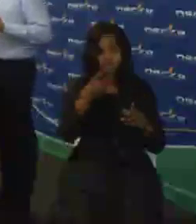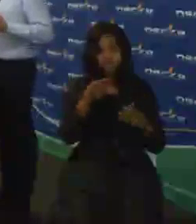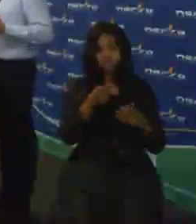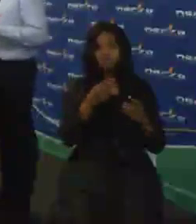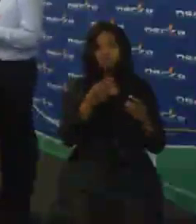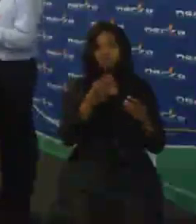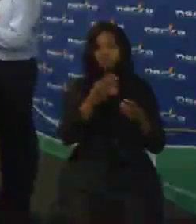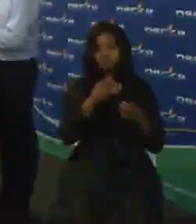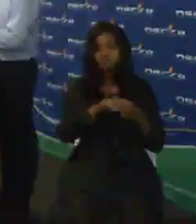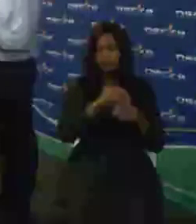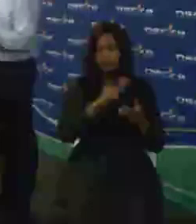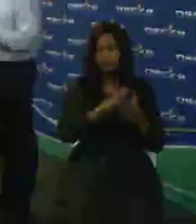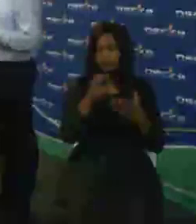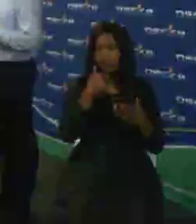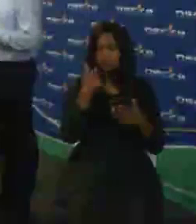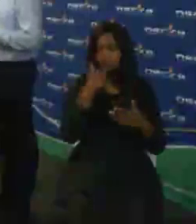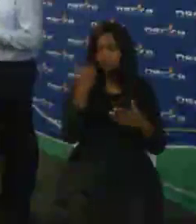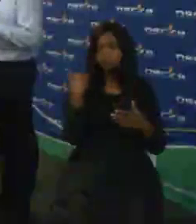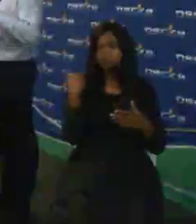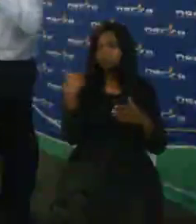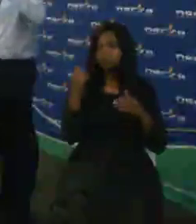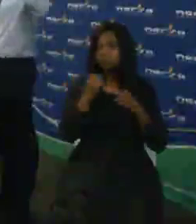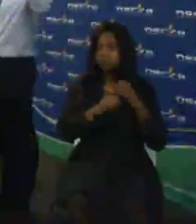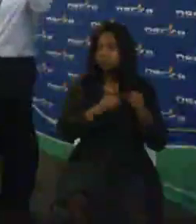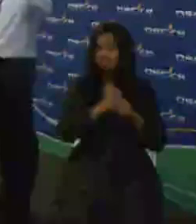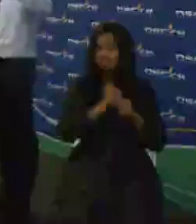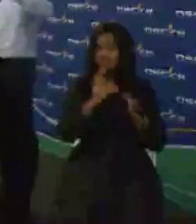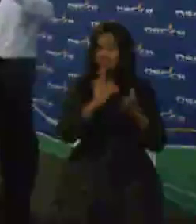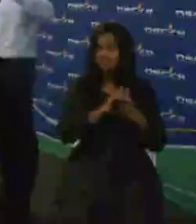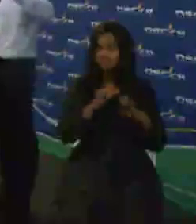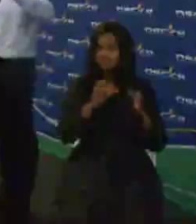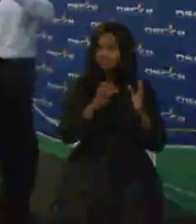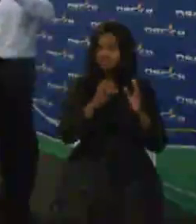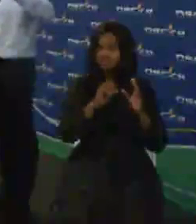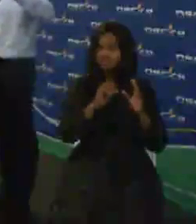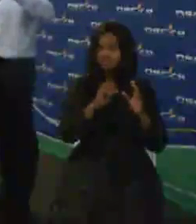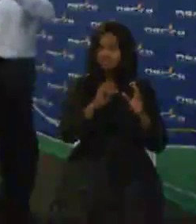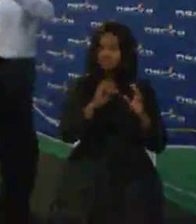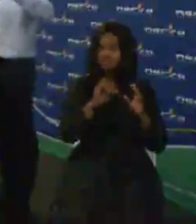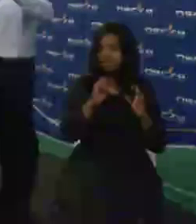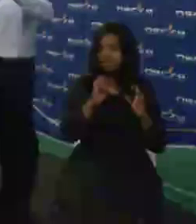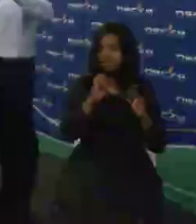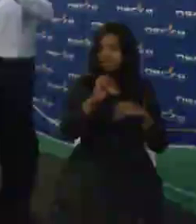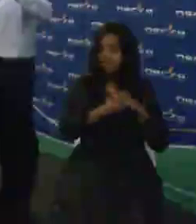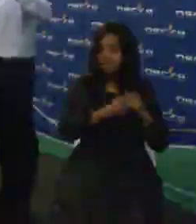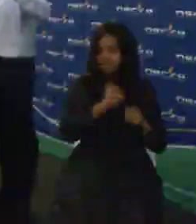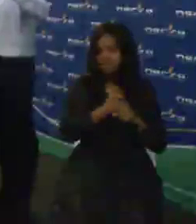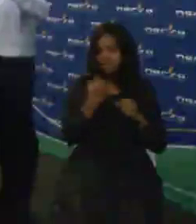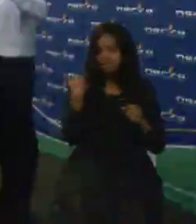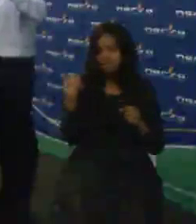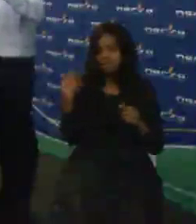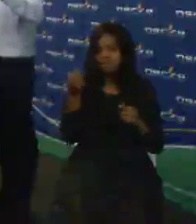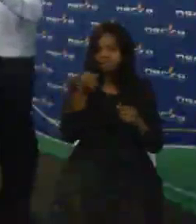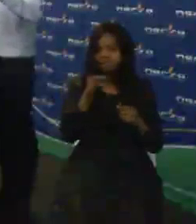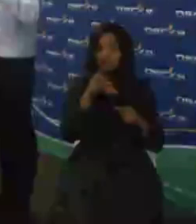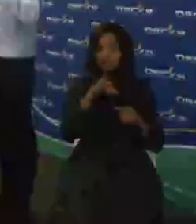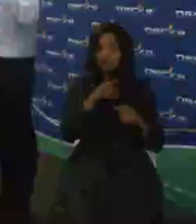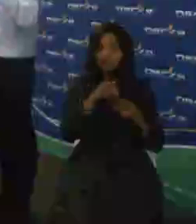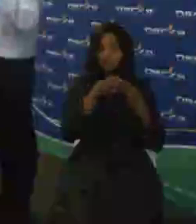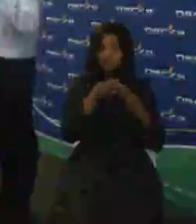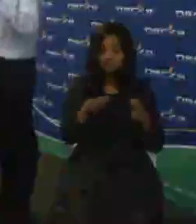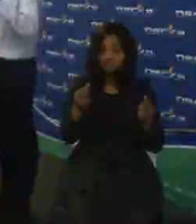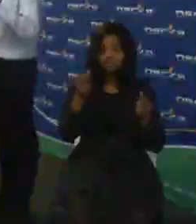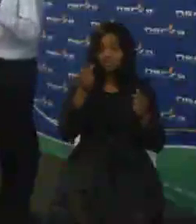the recent years' economic performances from previous downgrades. So the sovereign